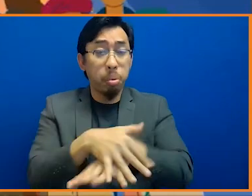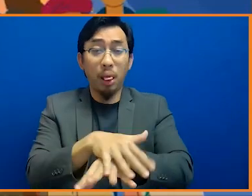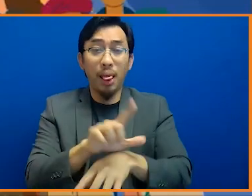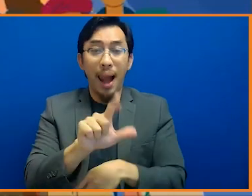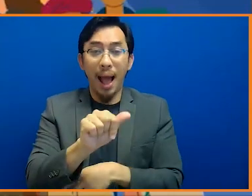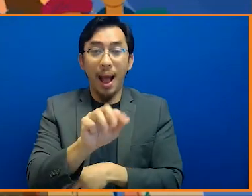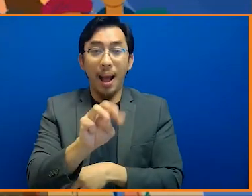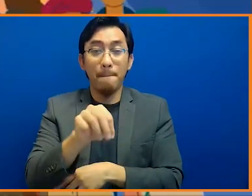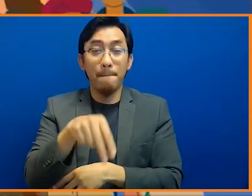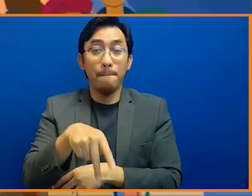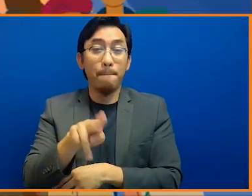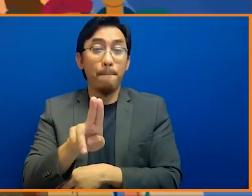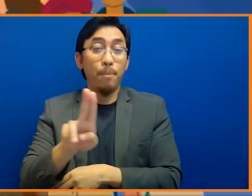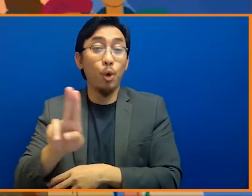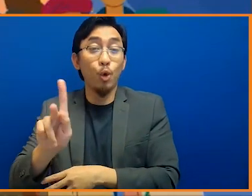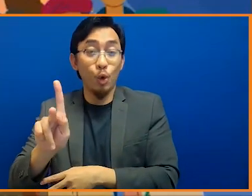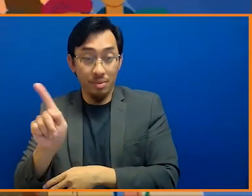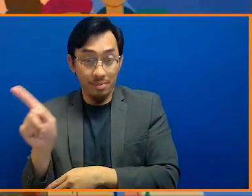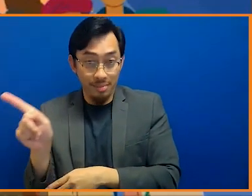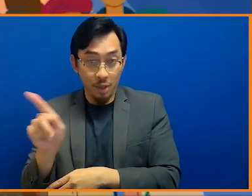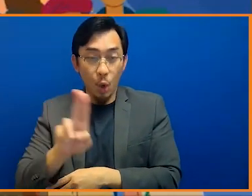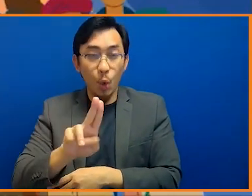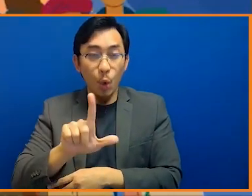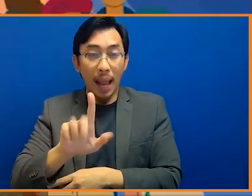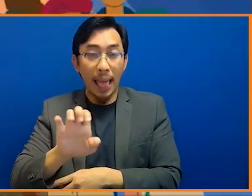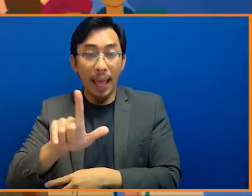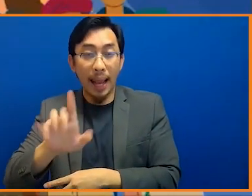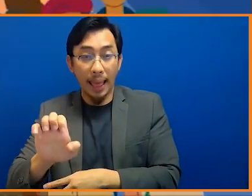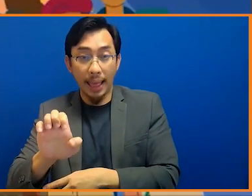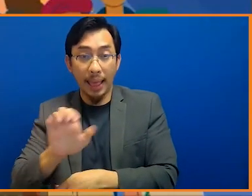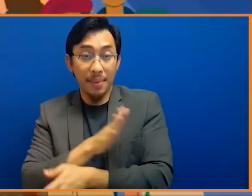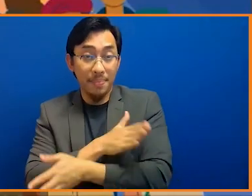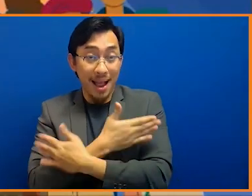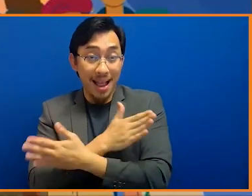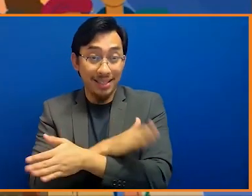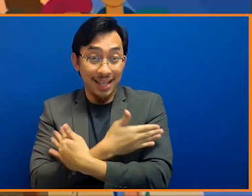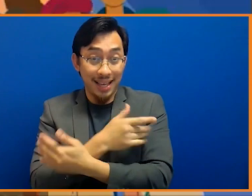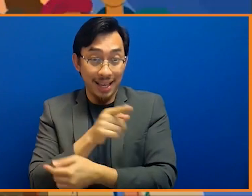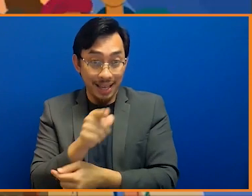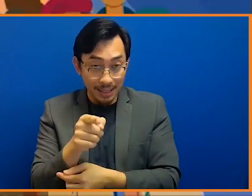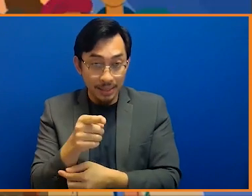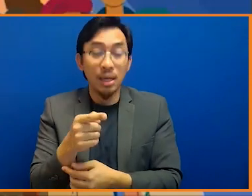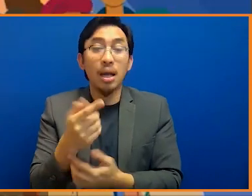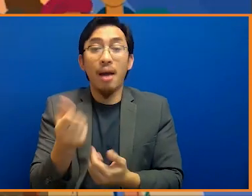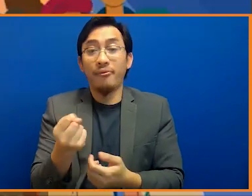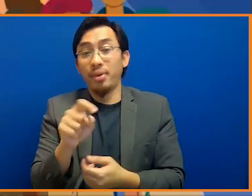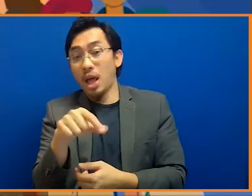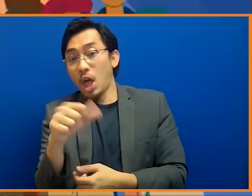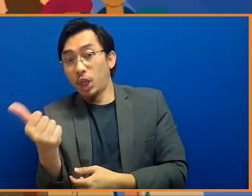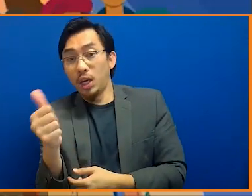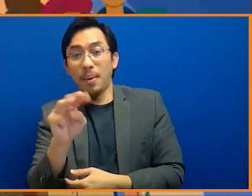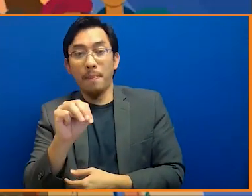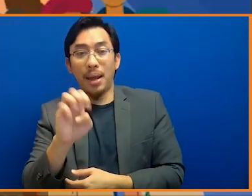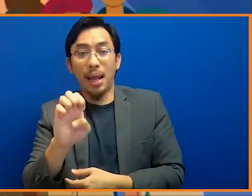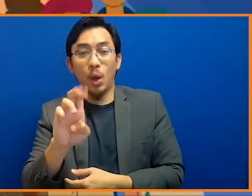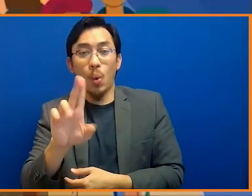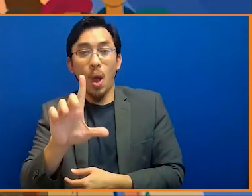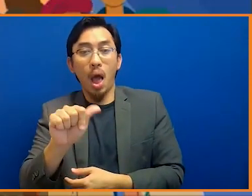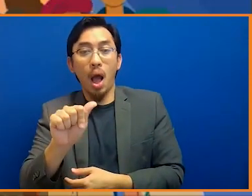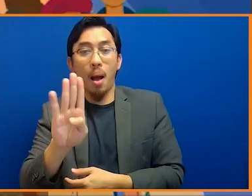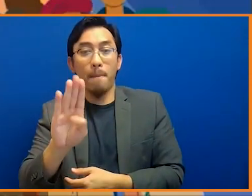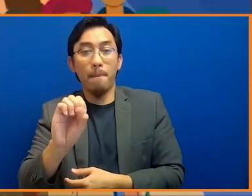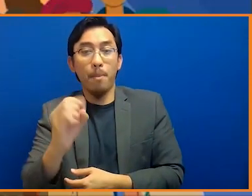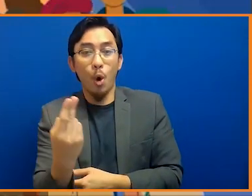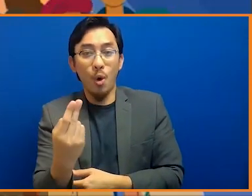over here, and the one in Ulele Banda Aceh over here, and one over here in Melabu. Although this is